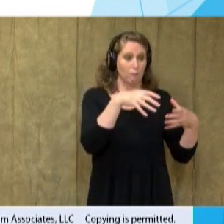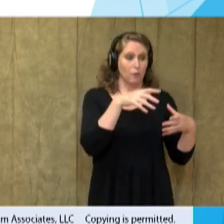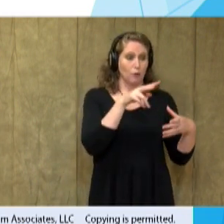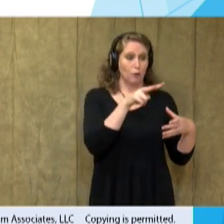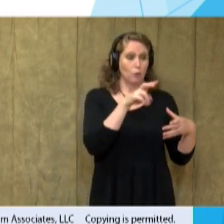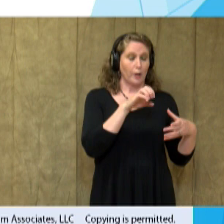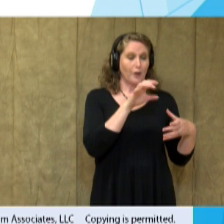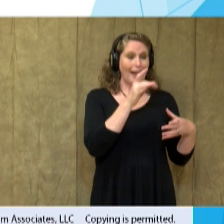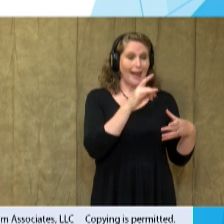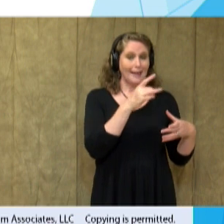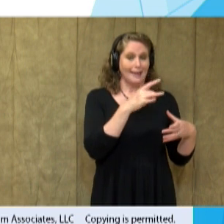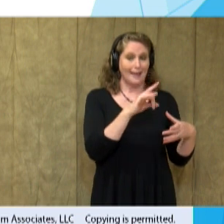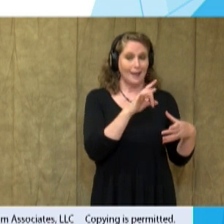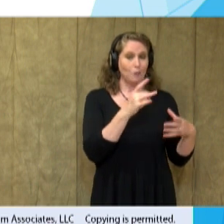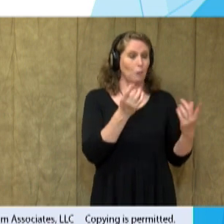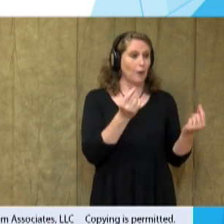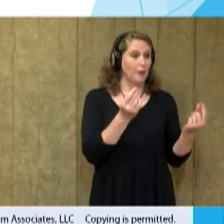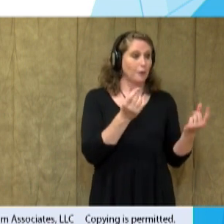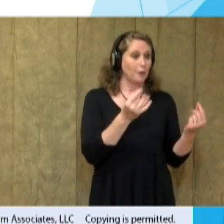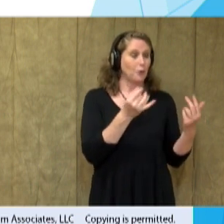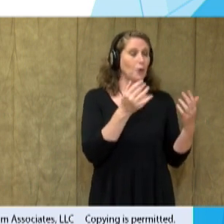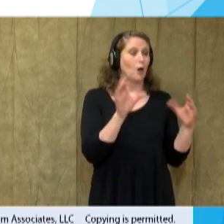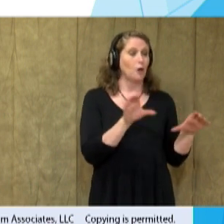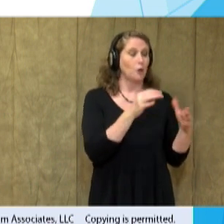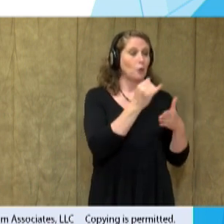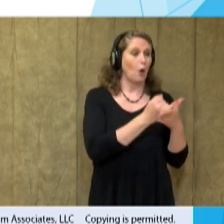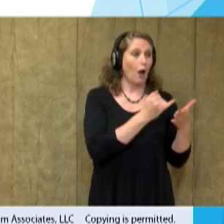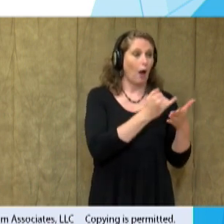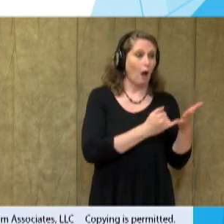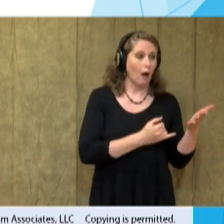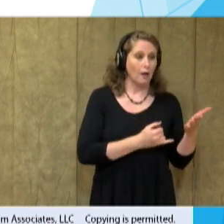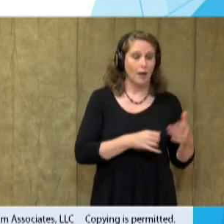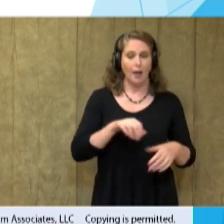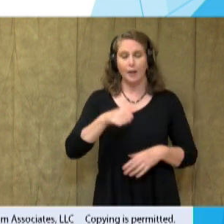do sports. How many campers do sports